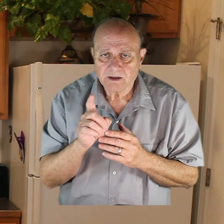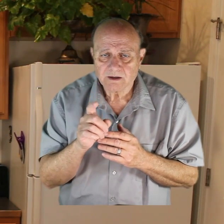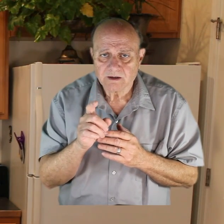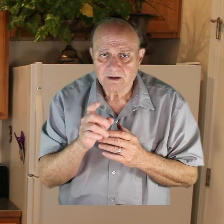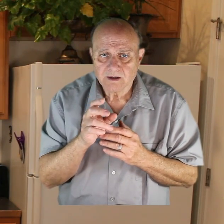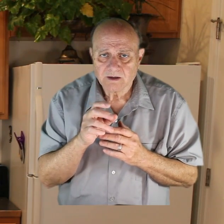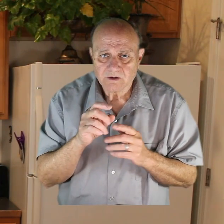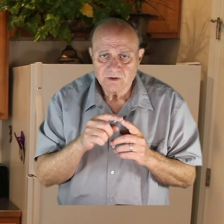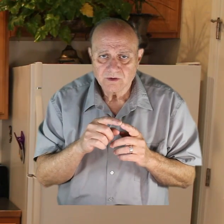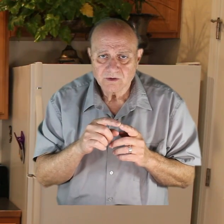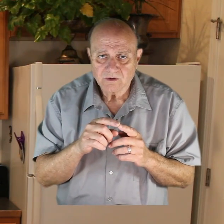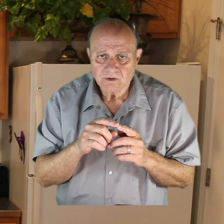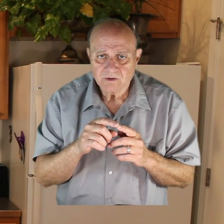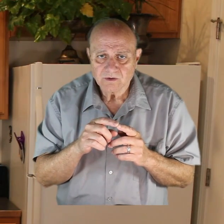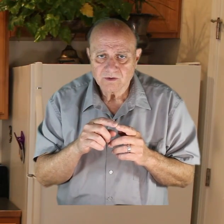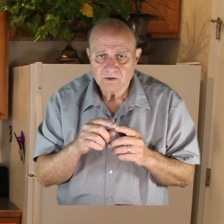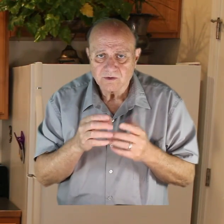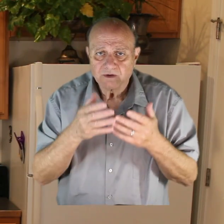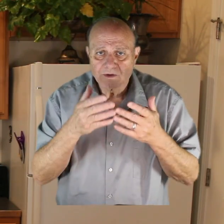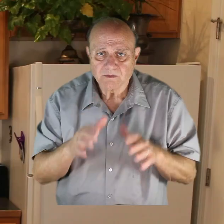finish developing the starch.